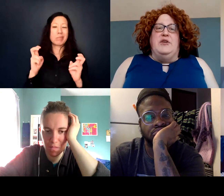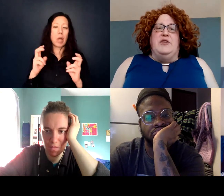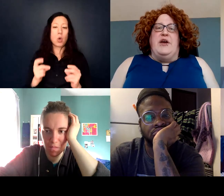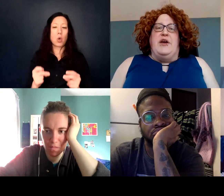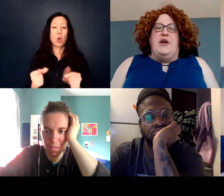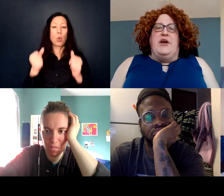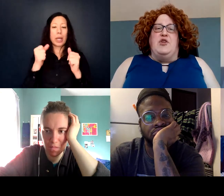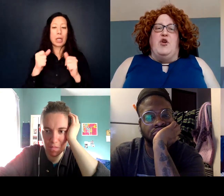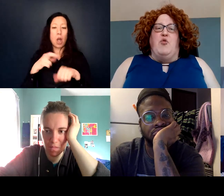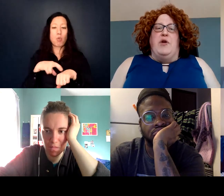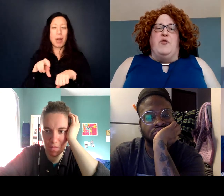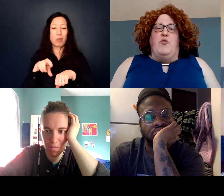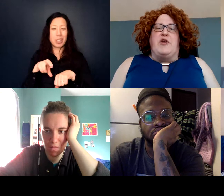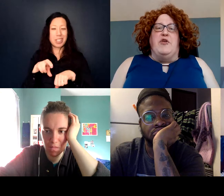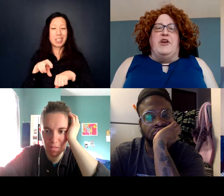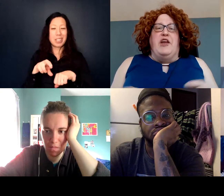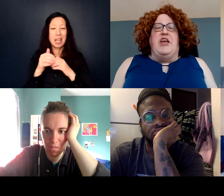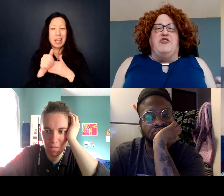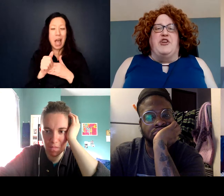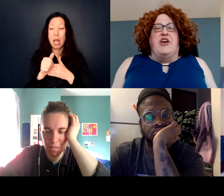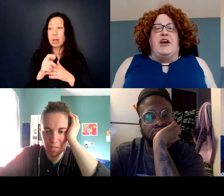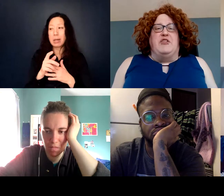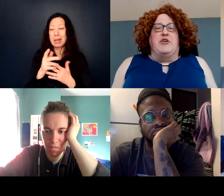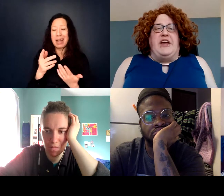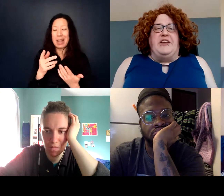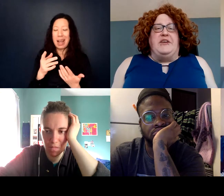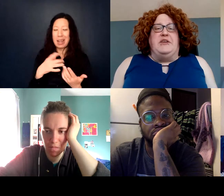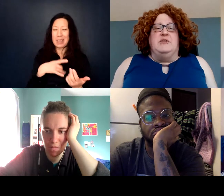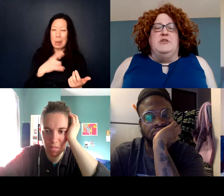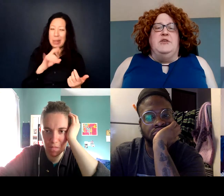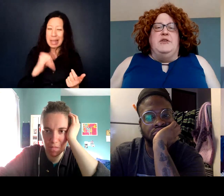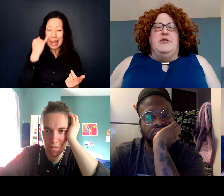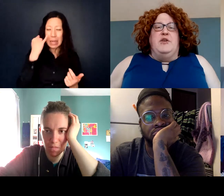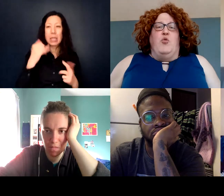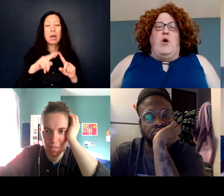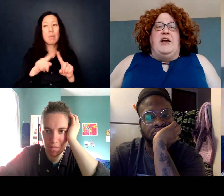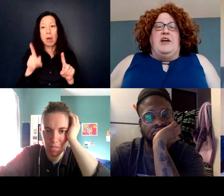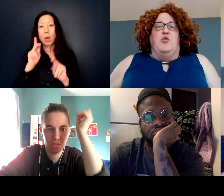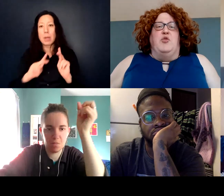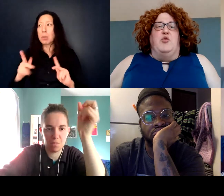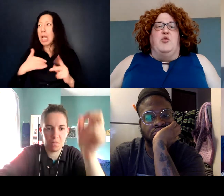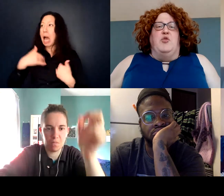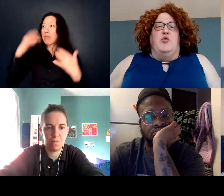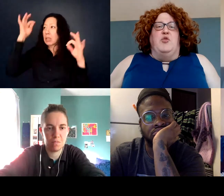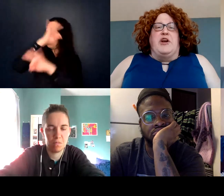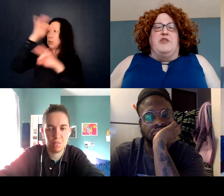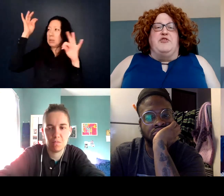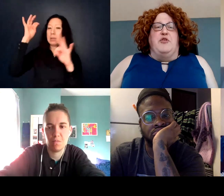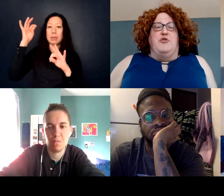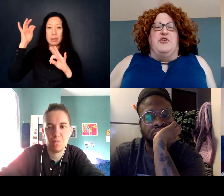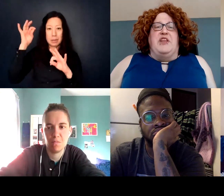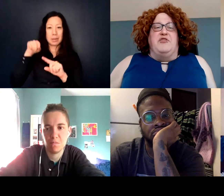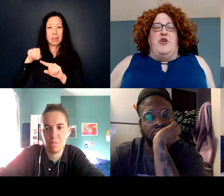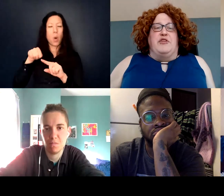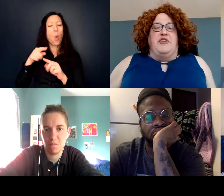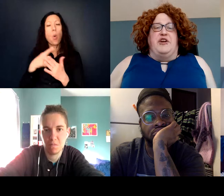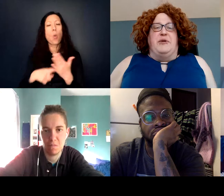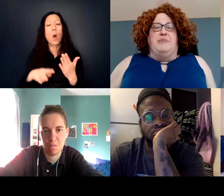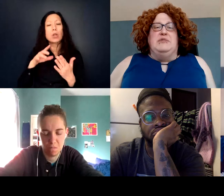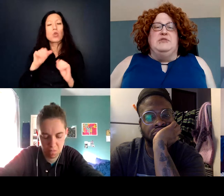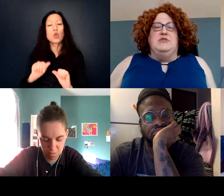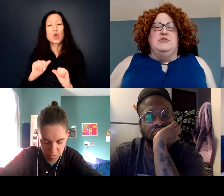context, you know, what could an education guide look like while we work on a solution